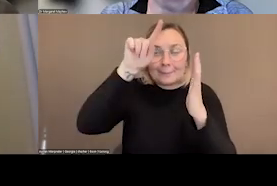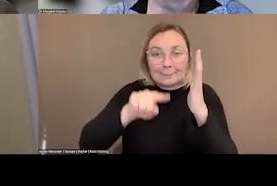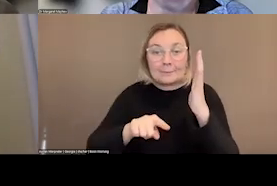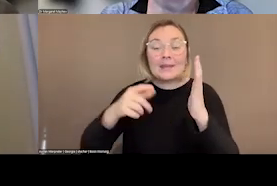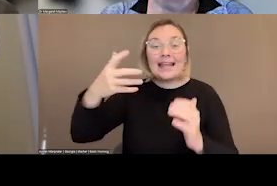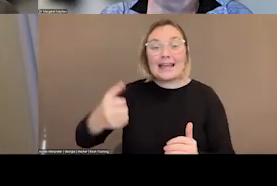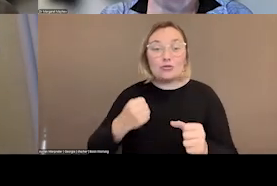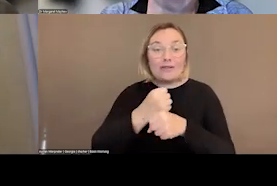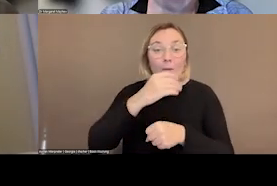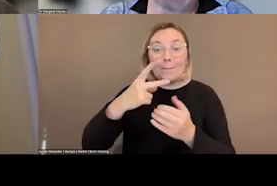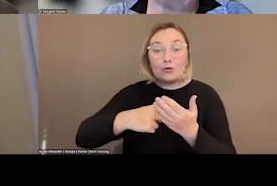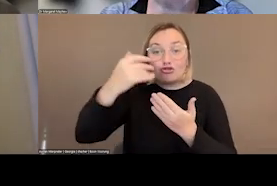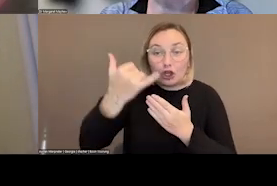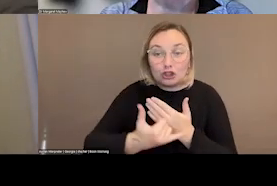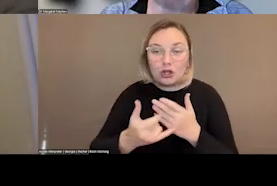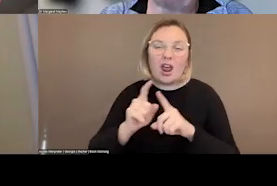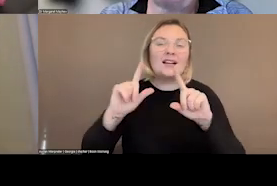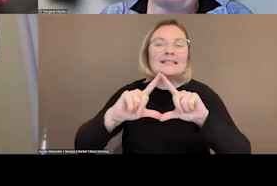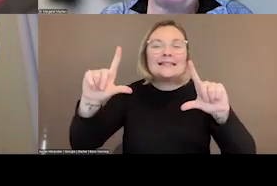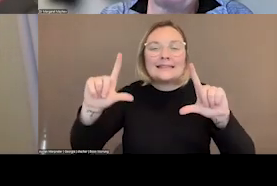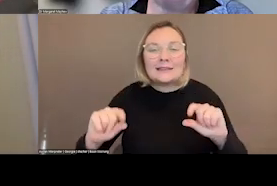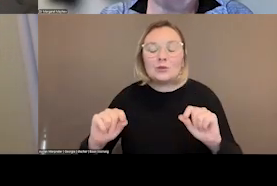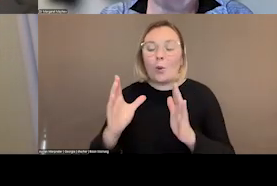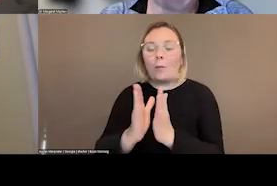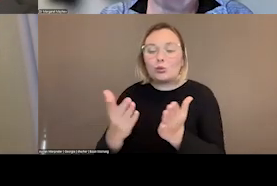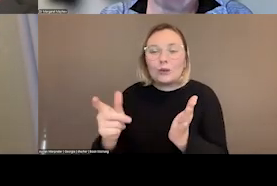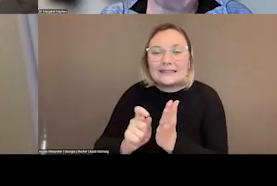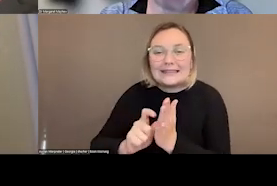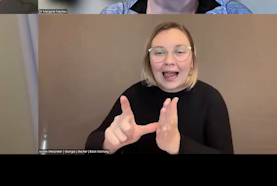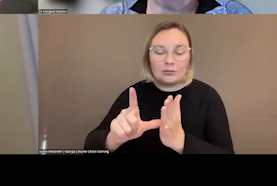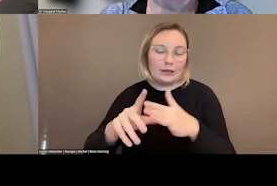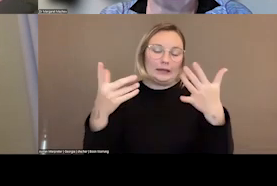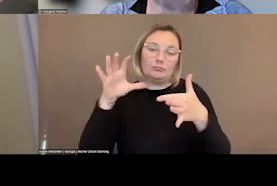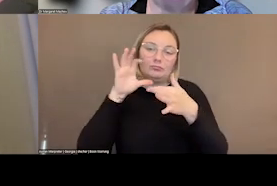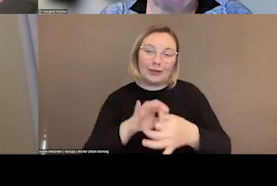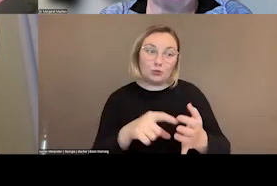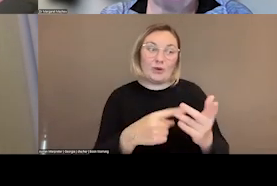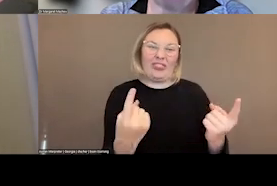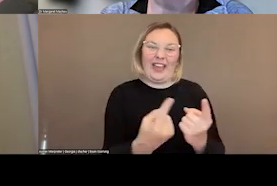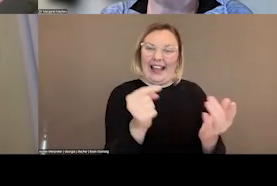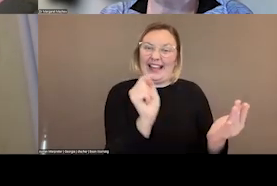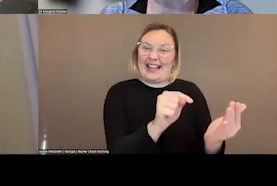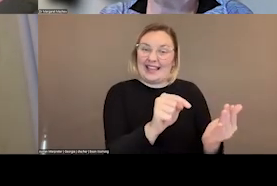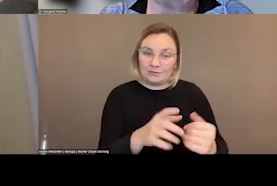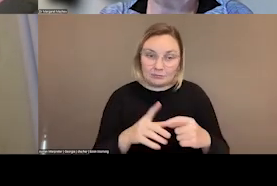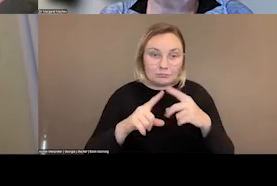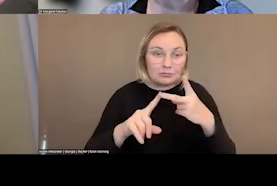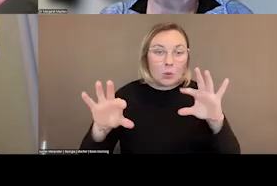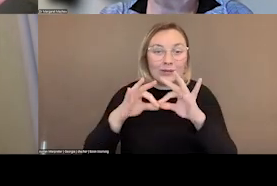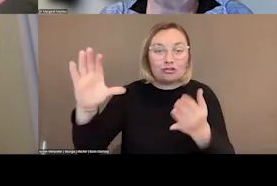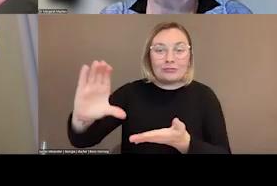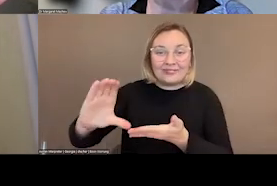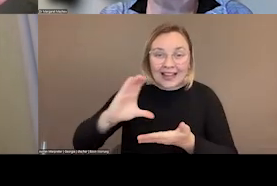generated for the project, the tickets or the book sales, any kind of sales related to the thing, uh, organizations